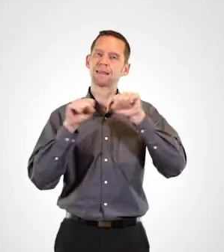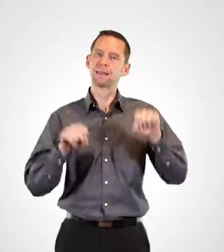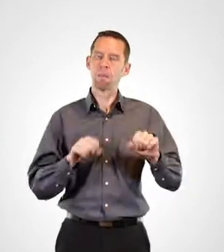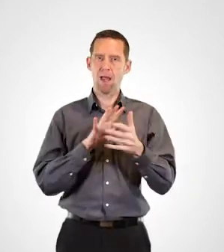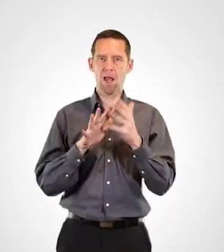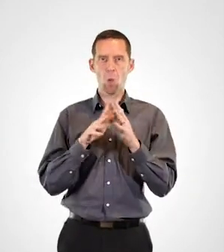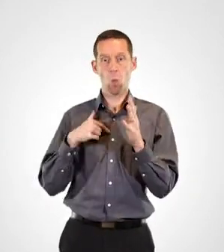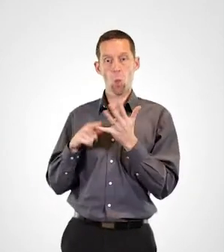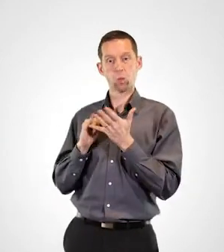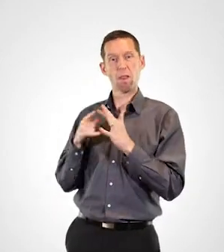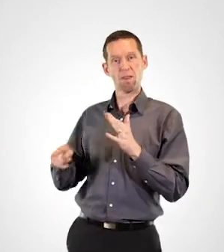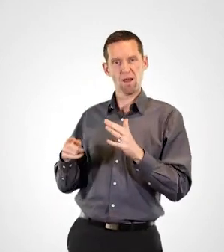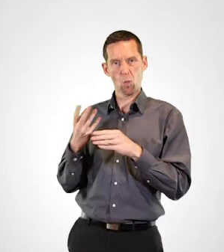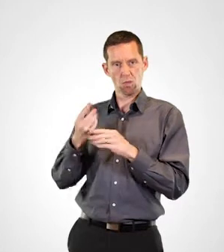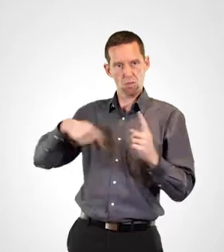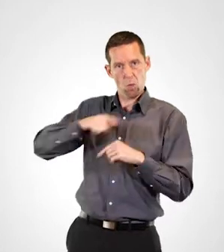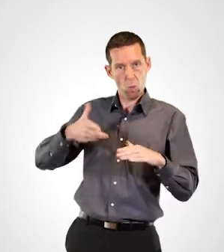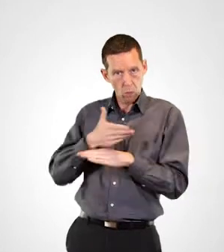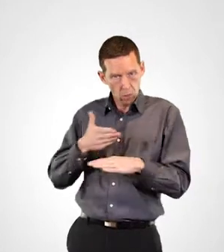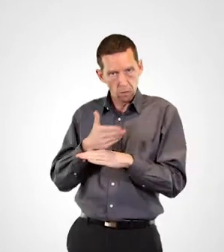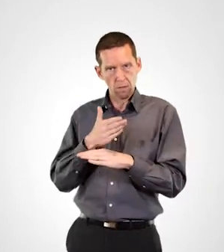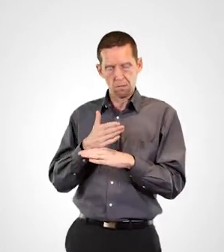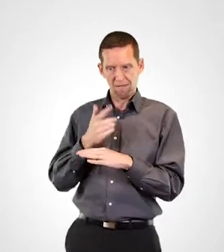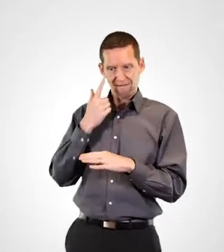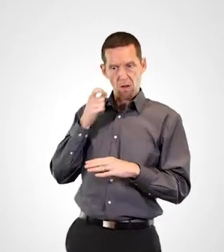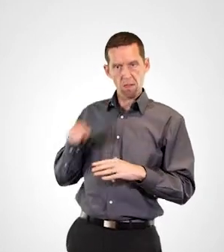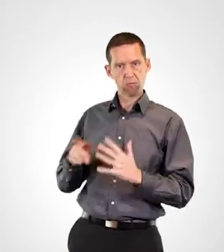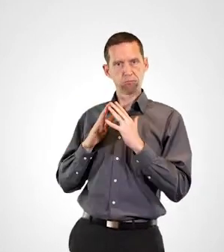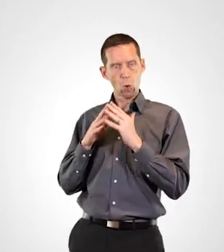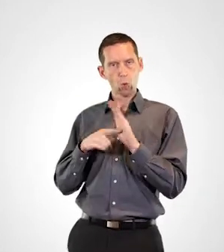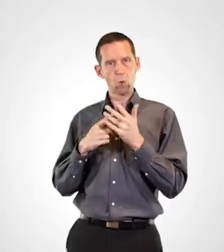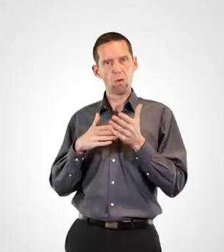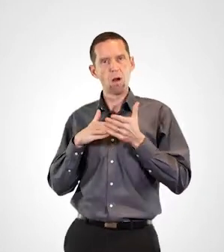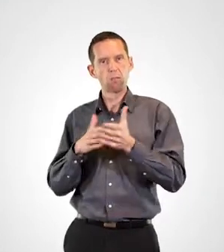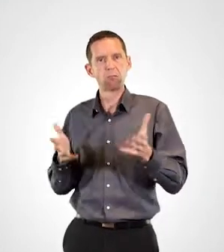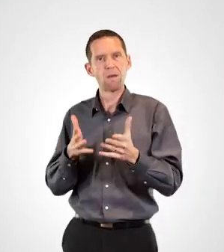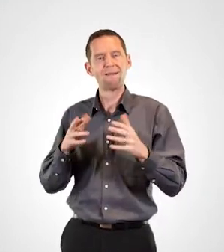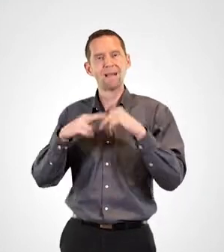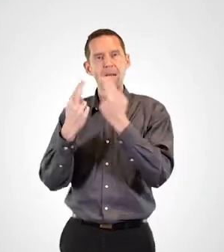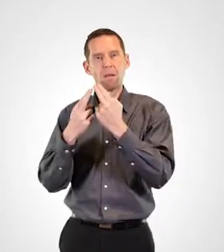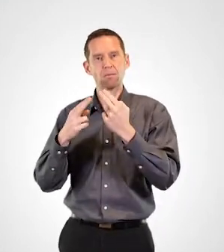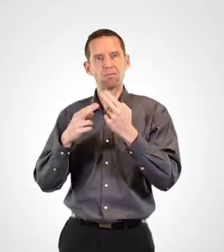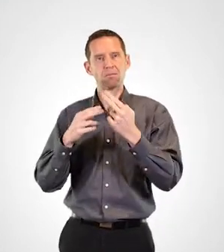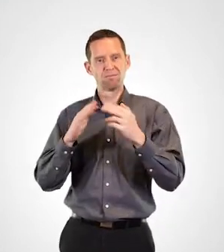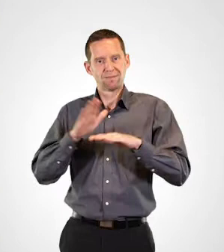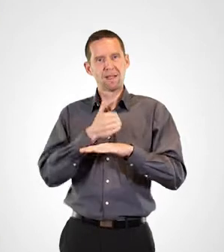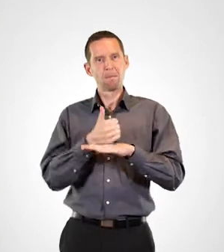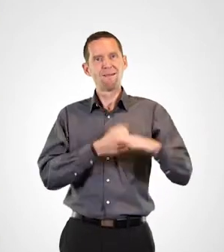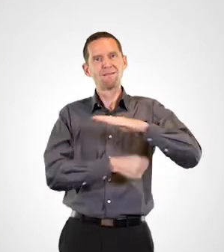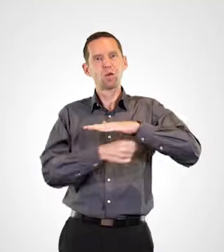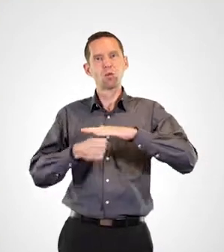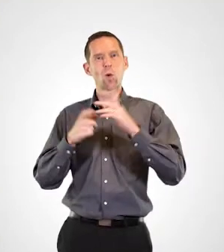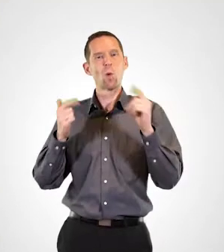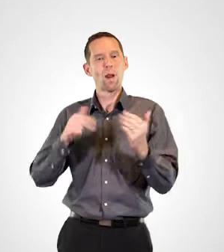using it clinically and how we're finding it useful in helping to guide families and laying some of those foundations for early